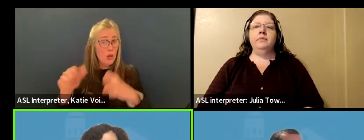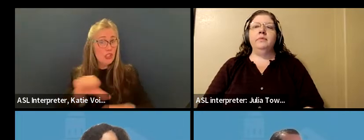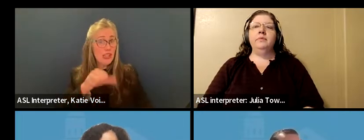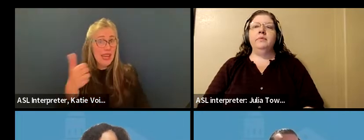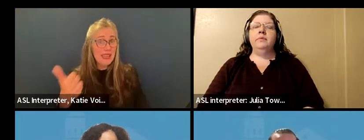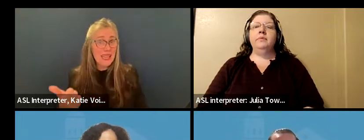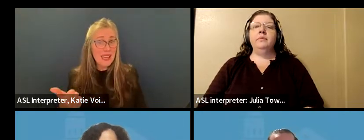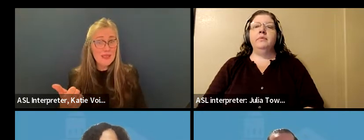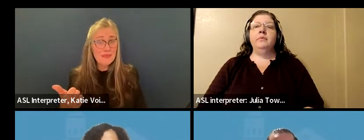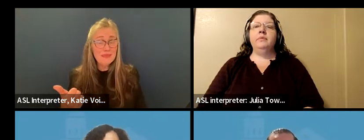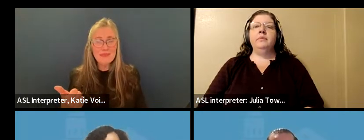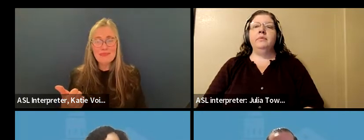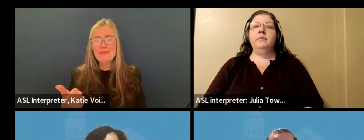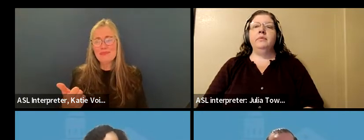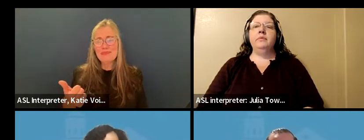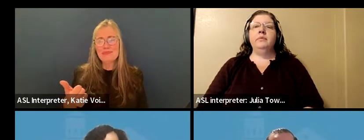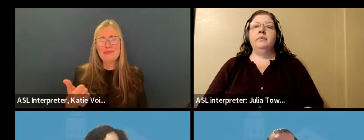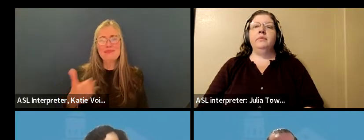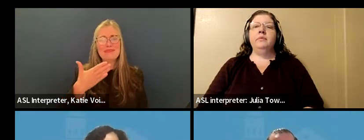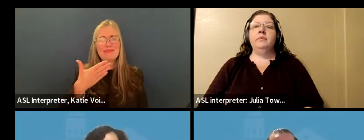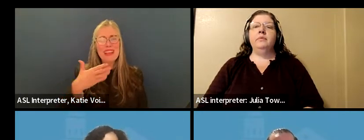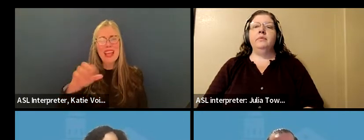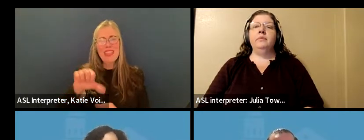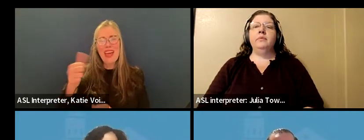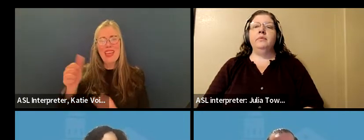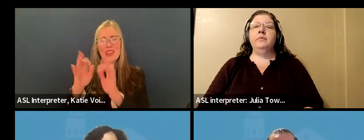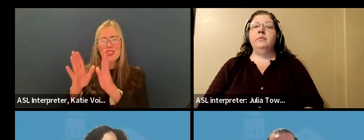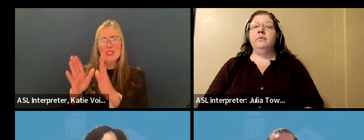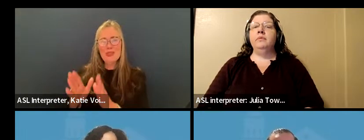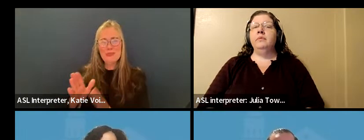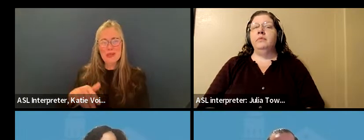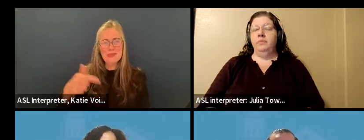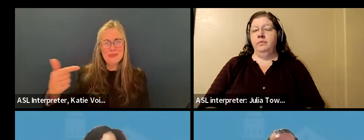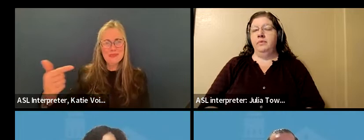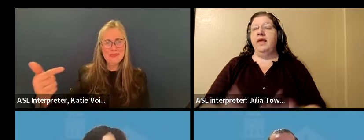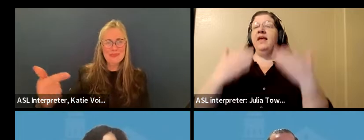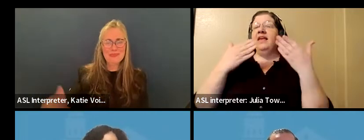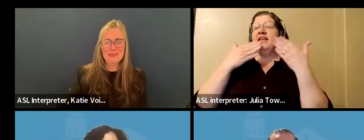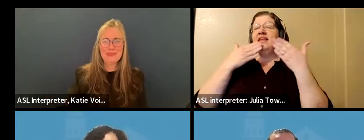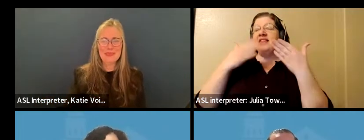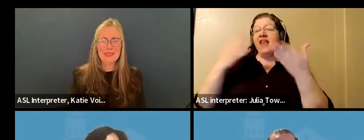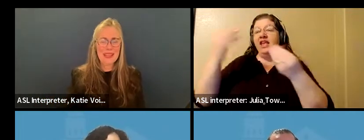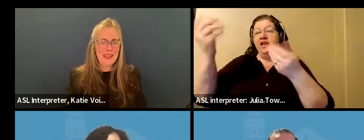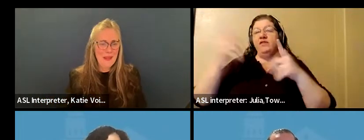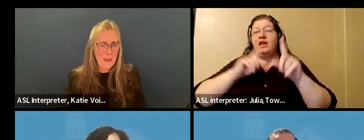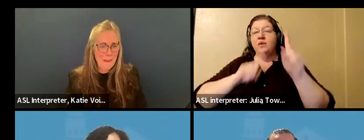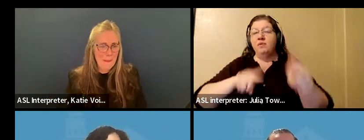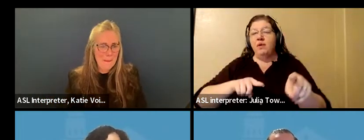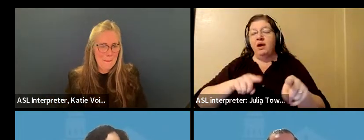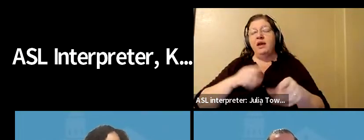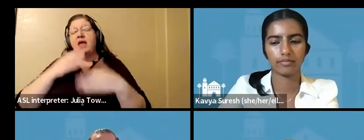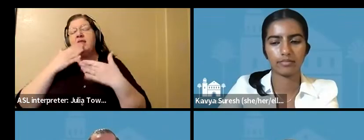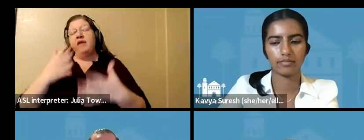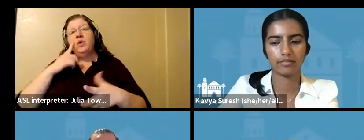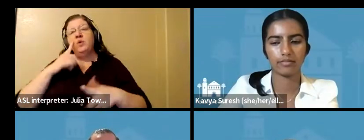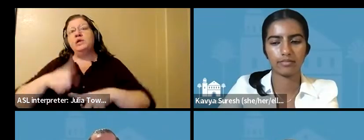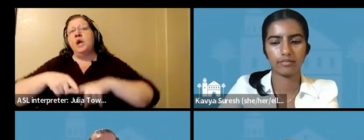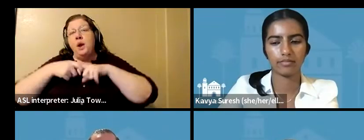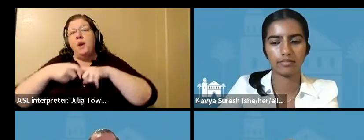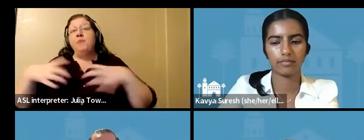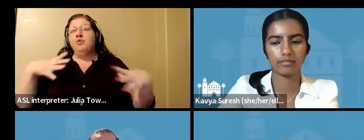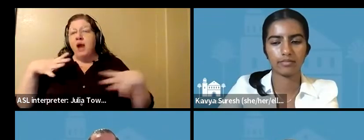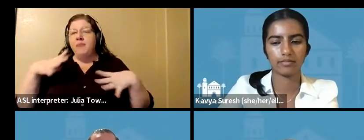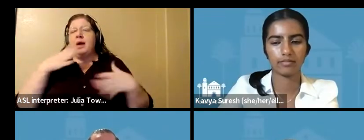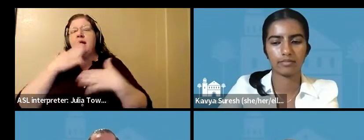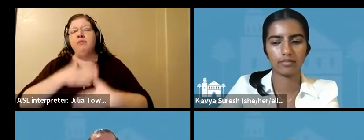Thank you for that report. I know we understand that there was a break in there, but appreciate the work that was continued to go on even though there was a break in there. So